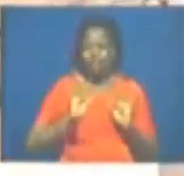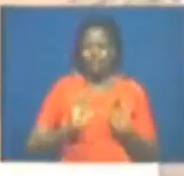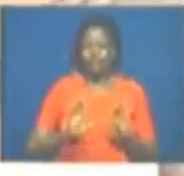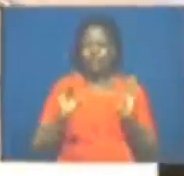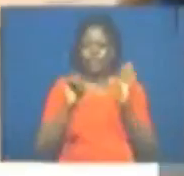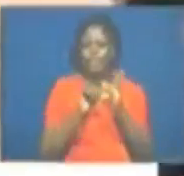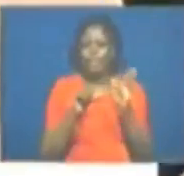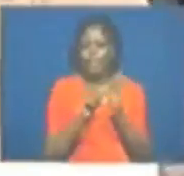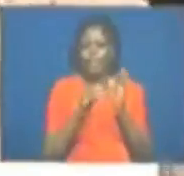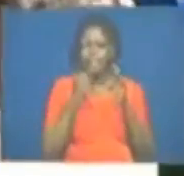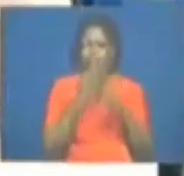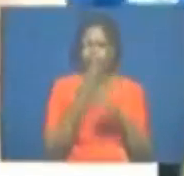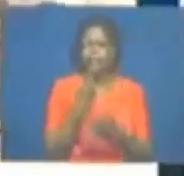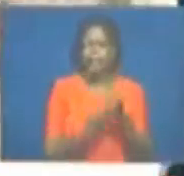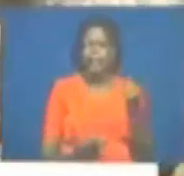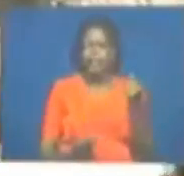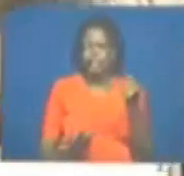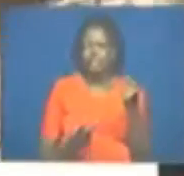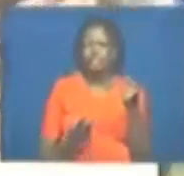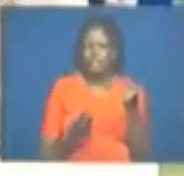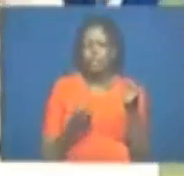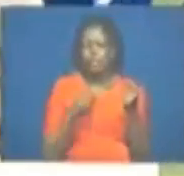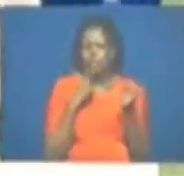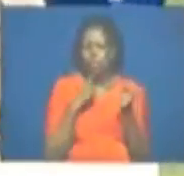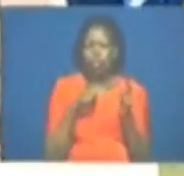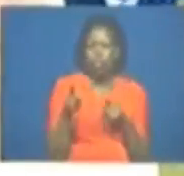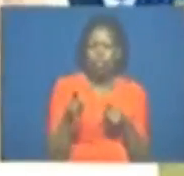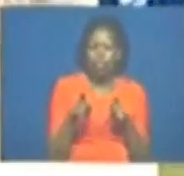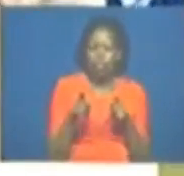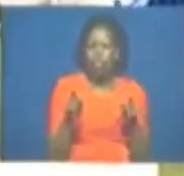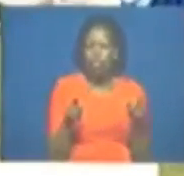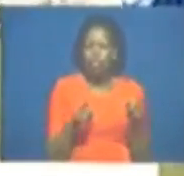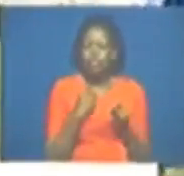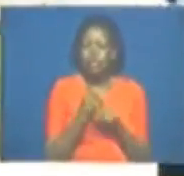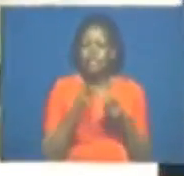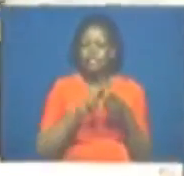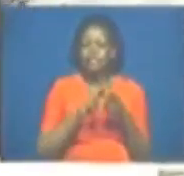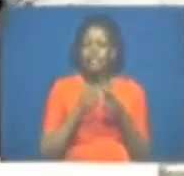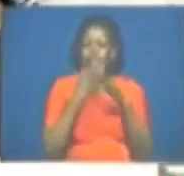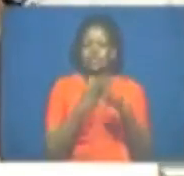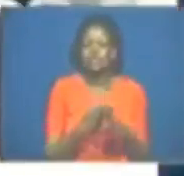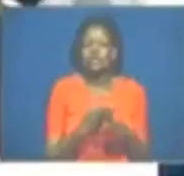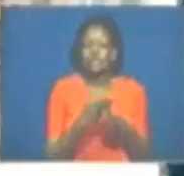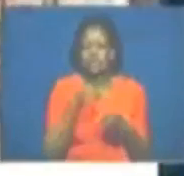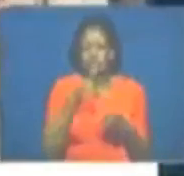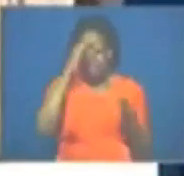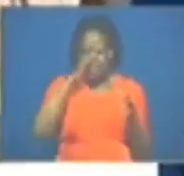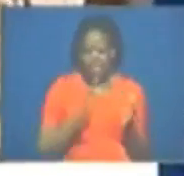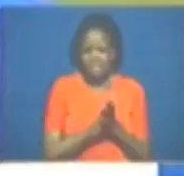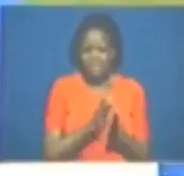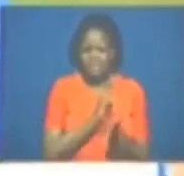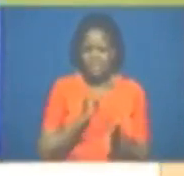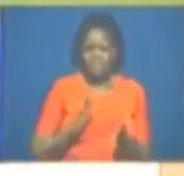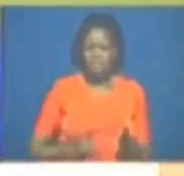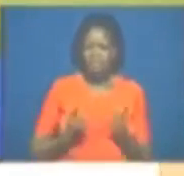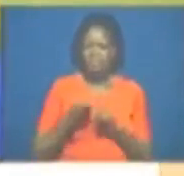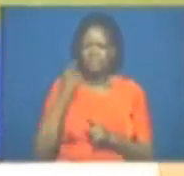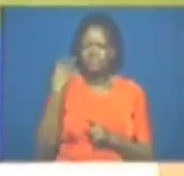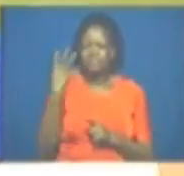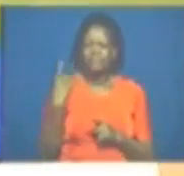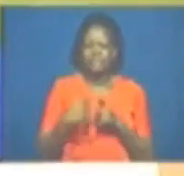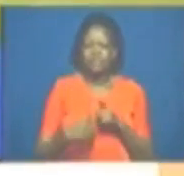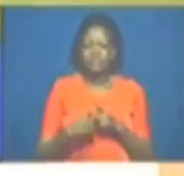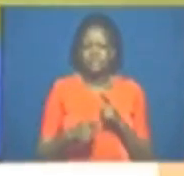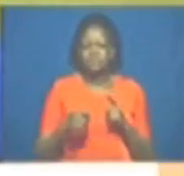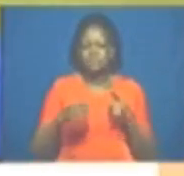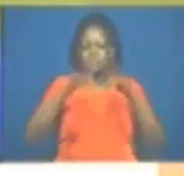tensions between the two bodies that seem to dominate the working relationship between governors and senators in the first 5 years of devolution. That is one of the areas that we